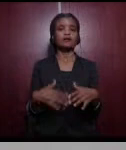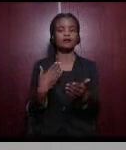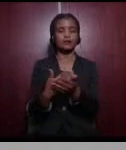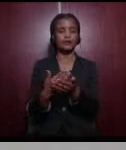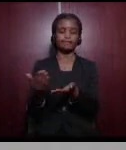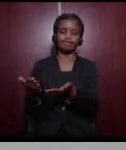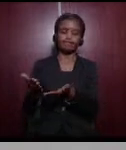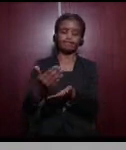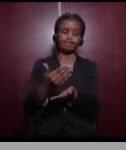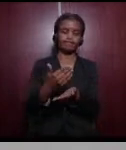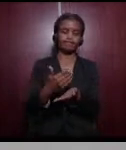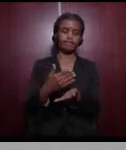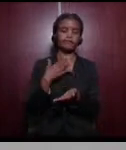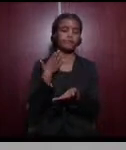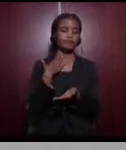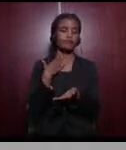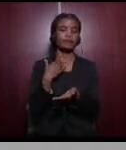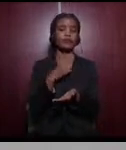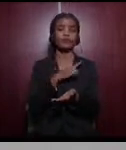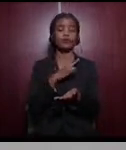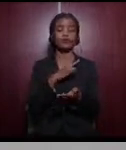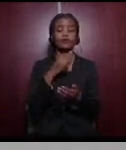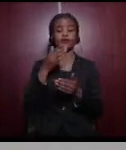end, the